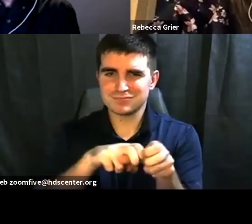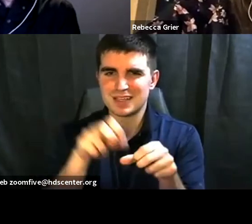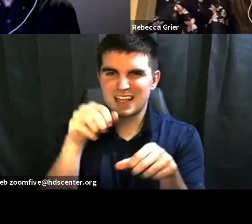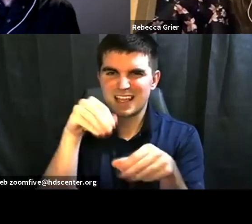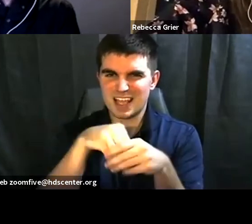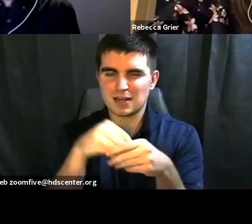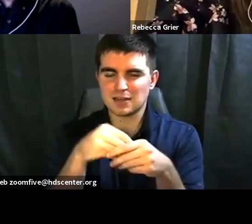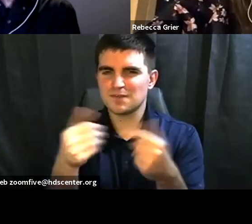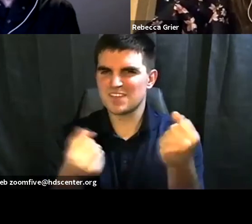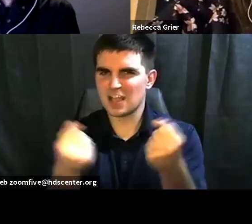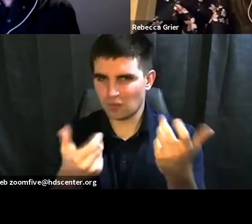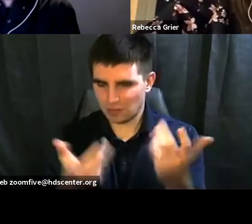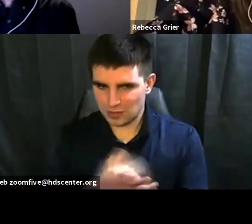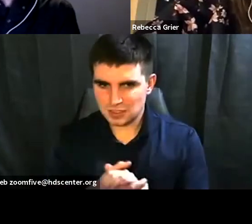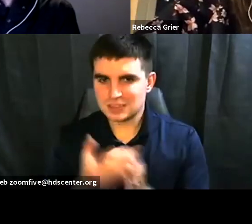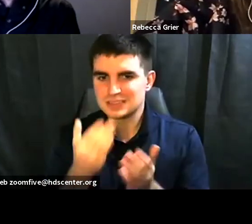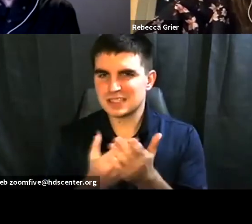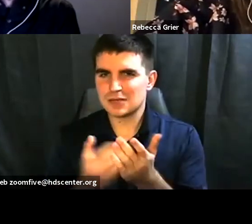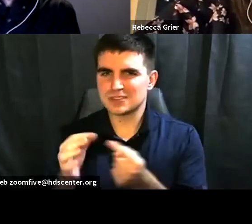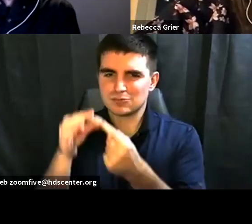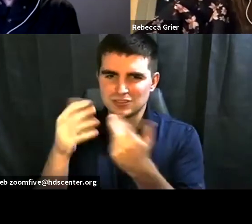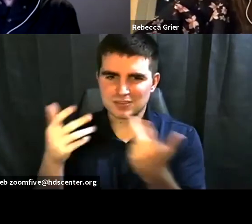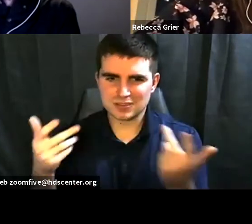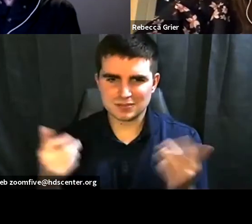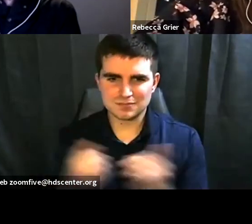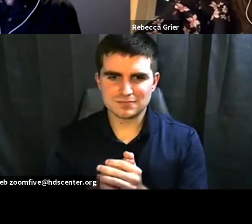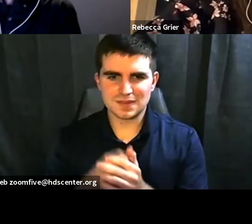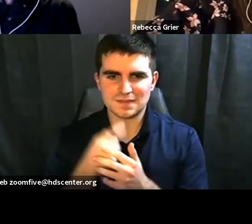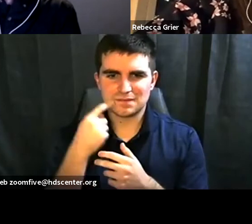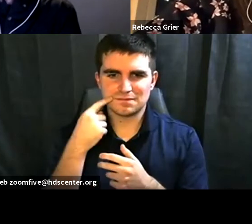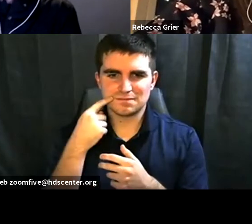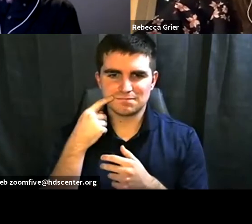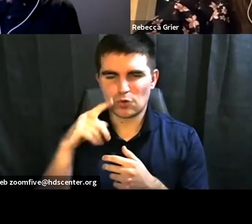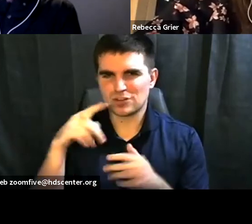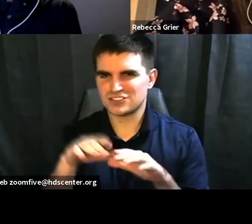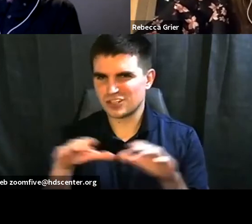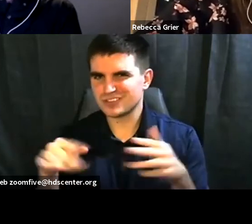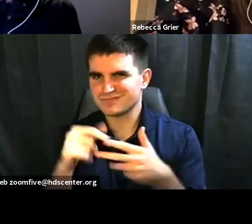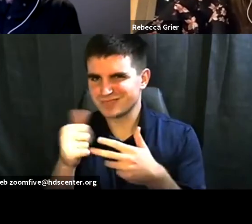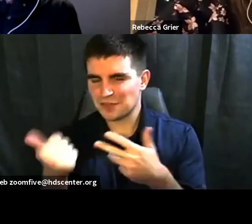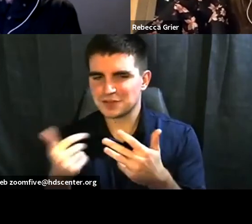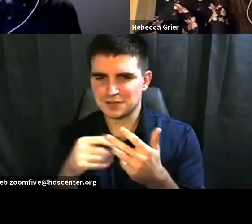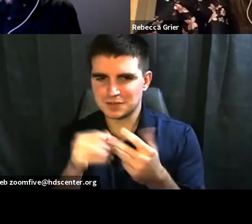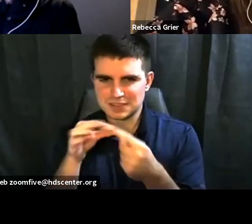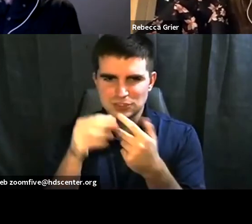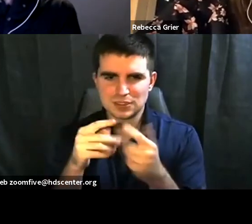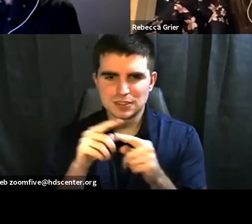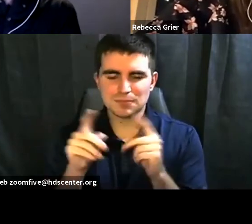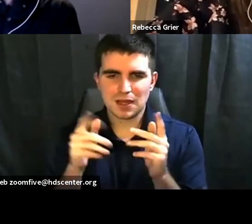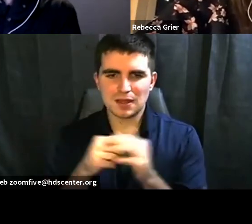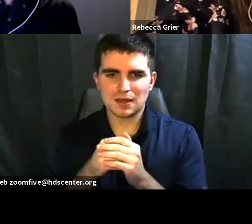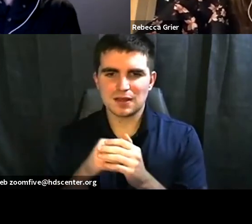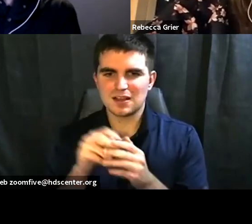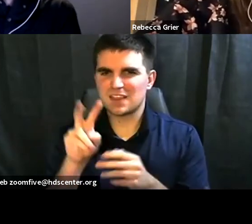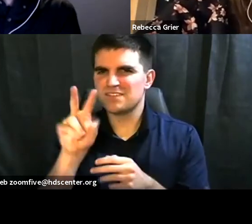some exceptions, and that's the VA and for children, but that leaves out most of the VA being